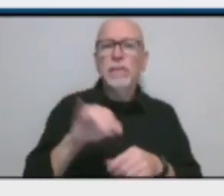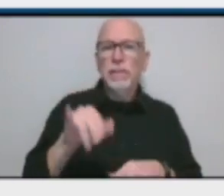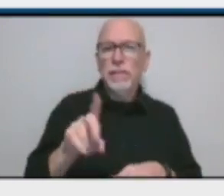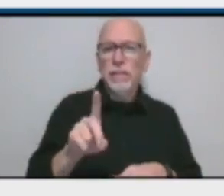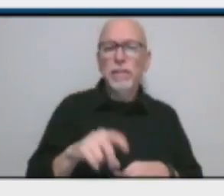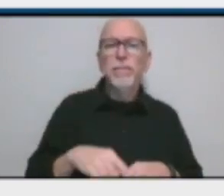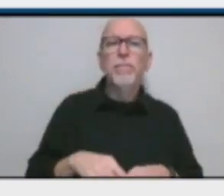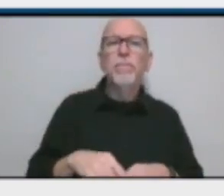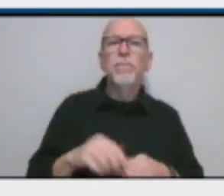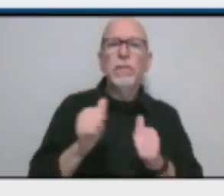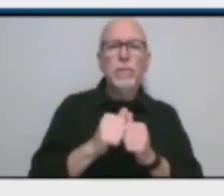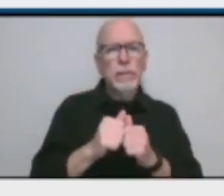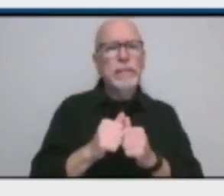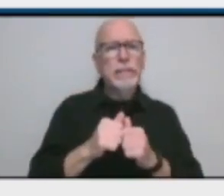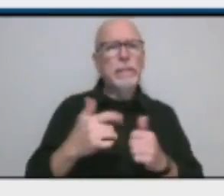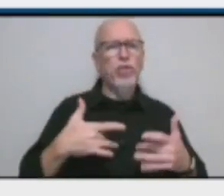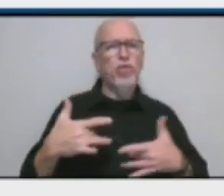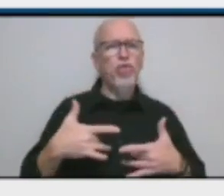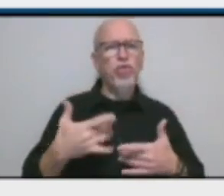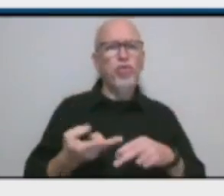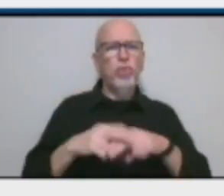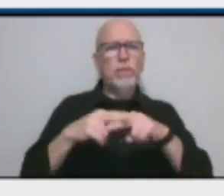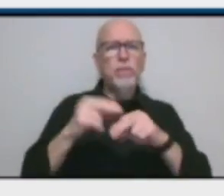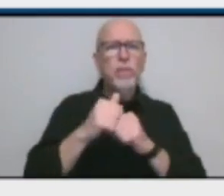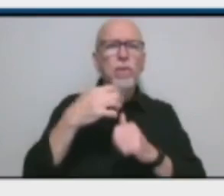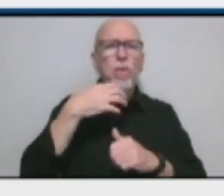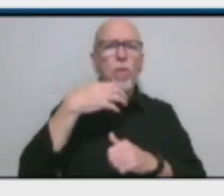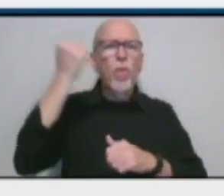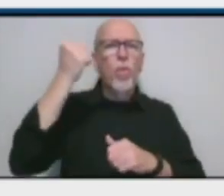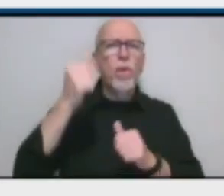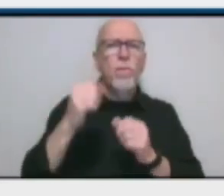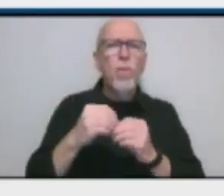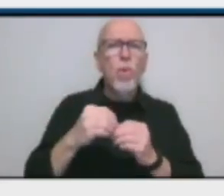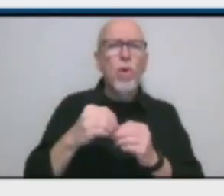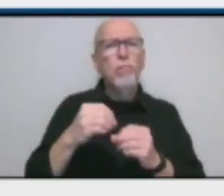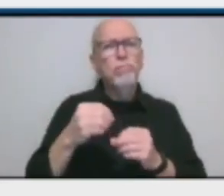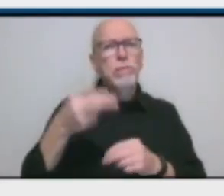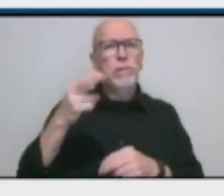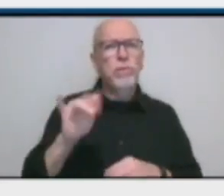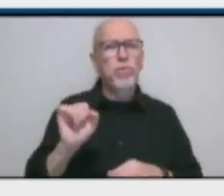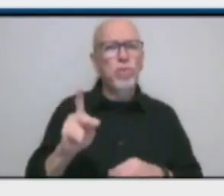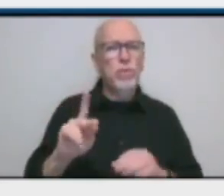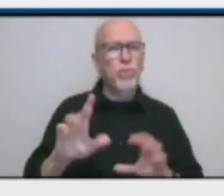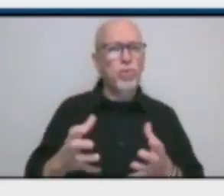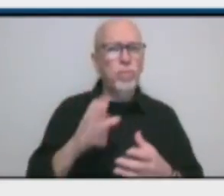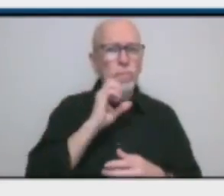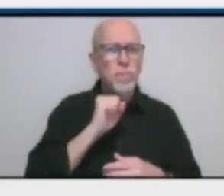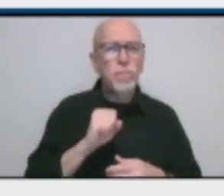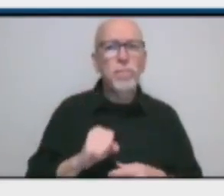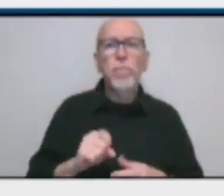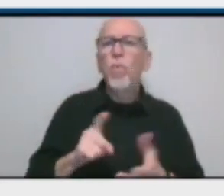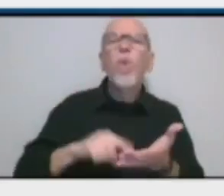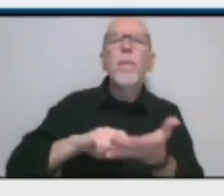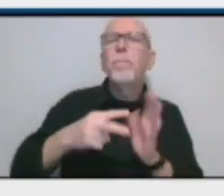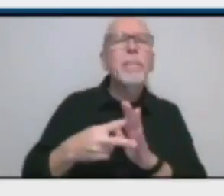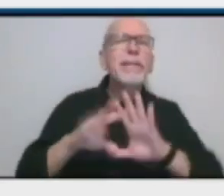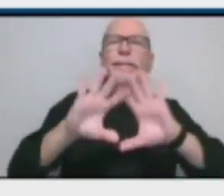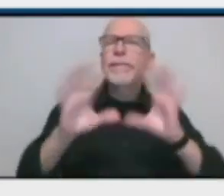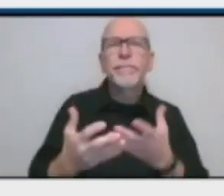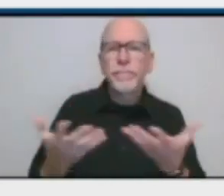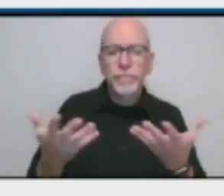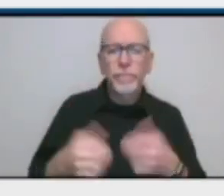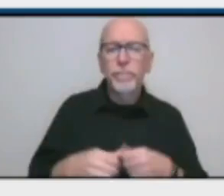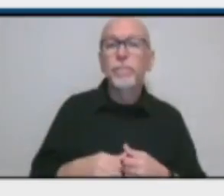worrisome increases, especially in the oldest, most vulnerable age groups. So what does this all mean? At an